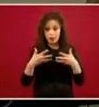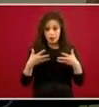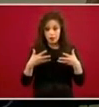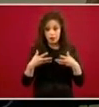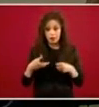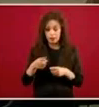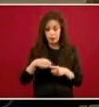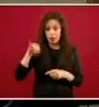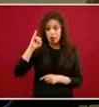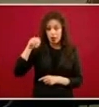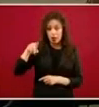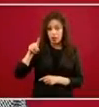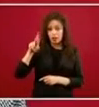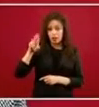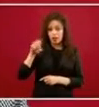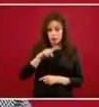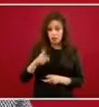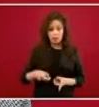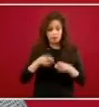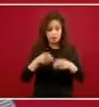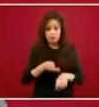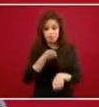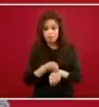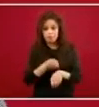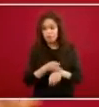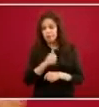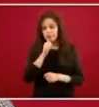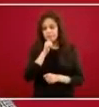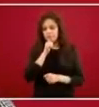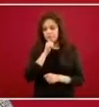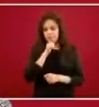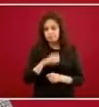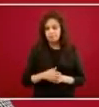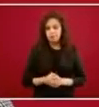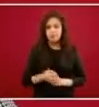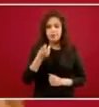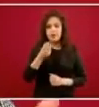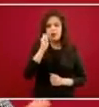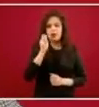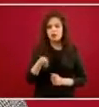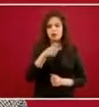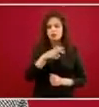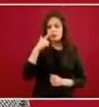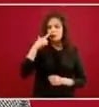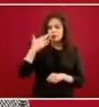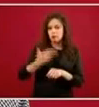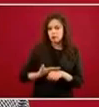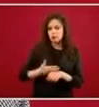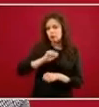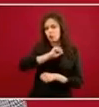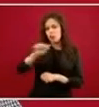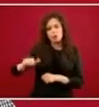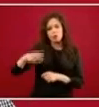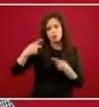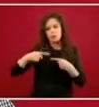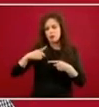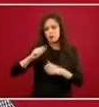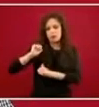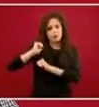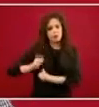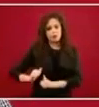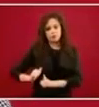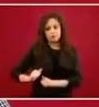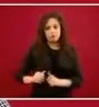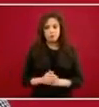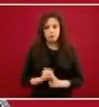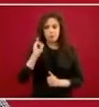Well, right now the sanction related um, topic is not really